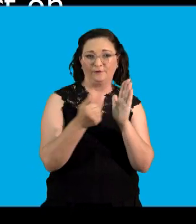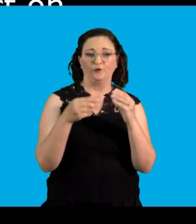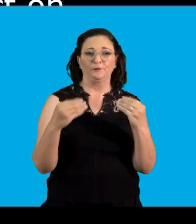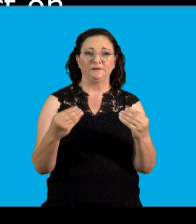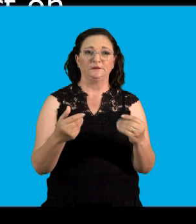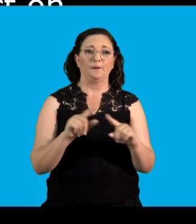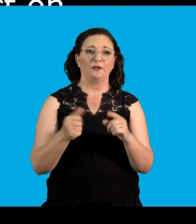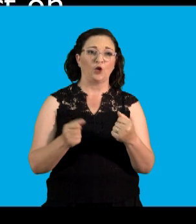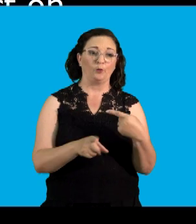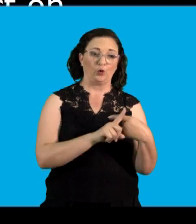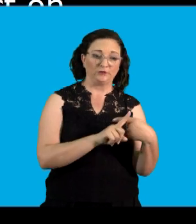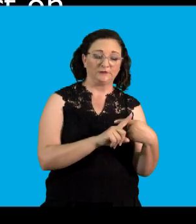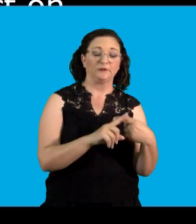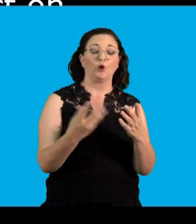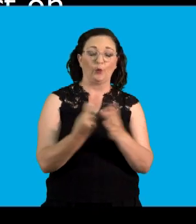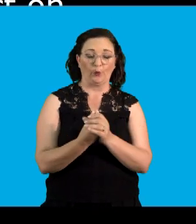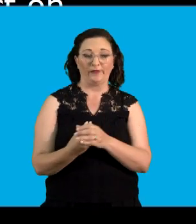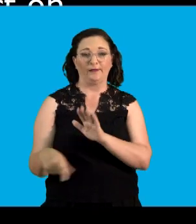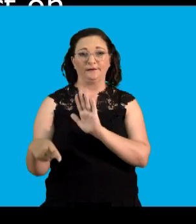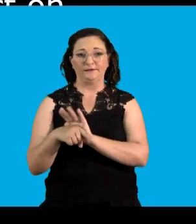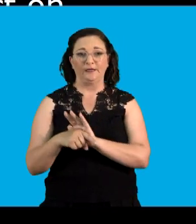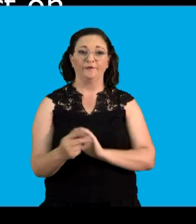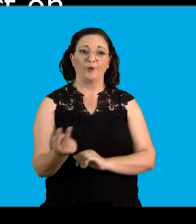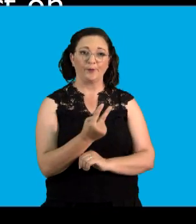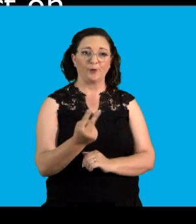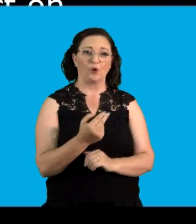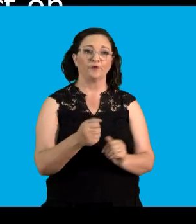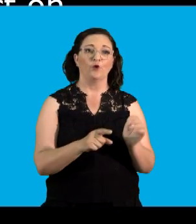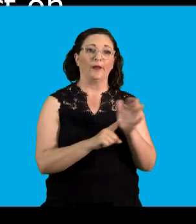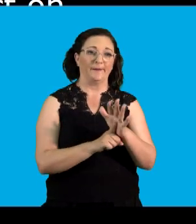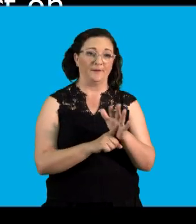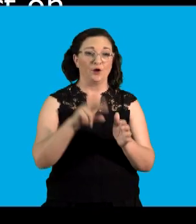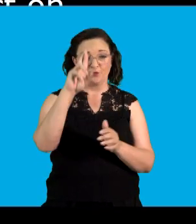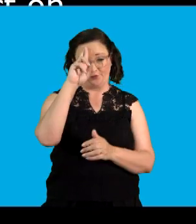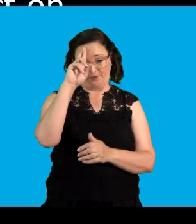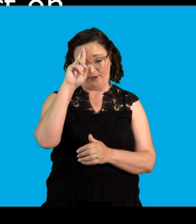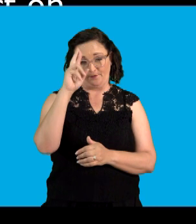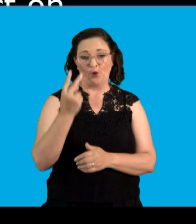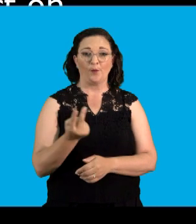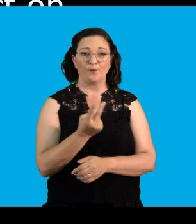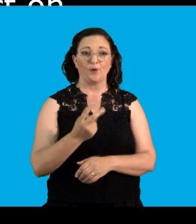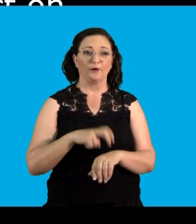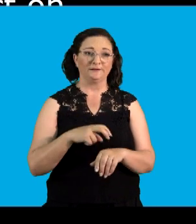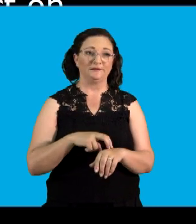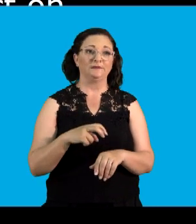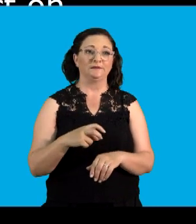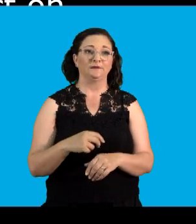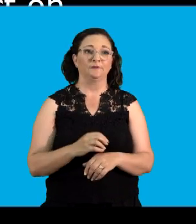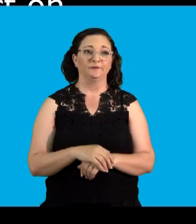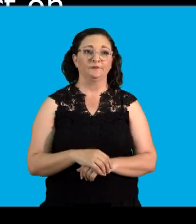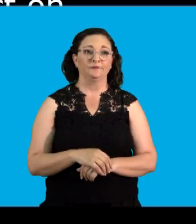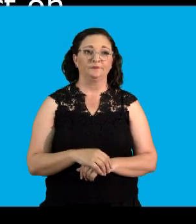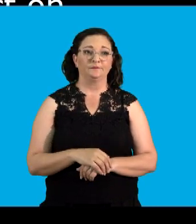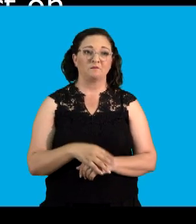the positives and or negatives and or